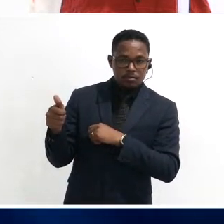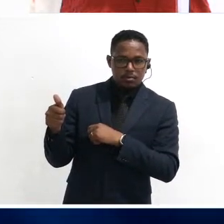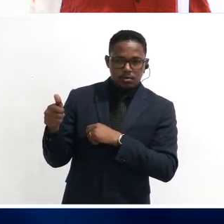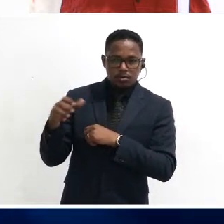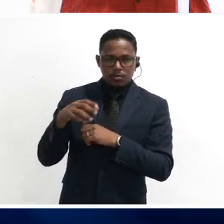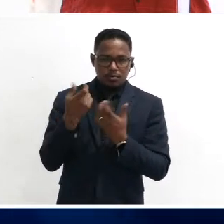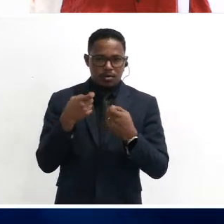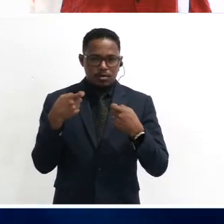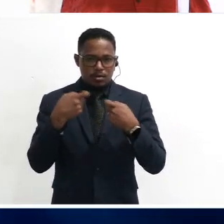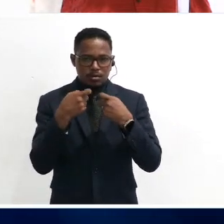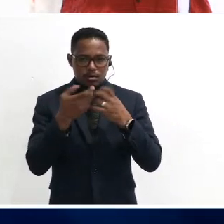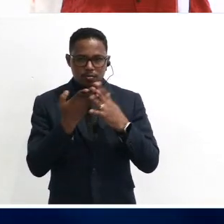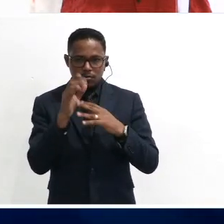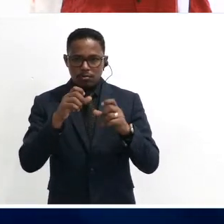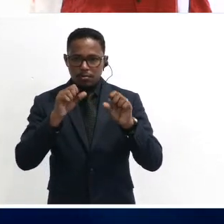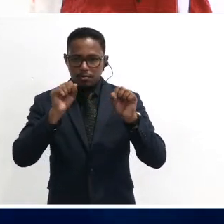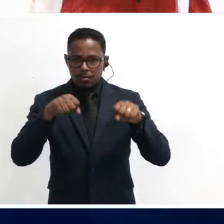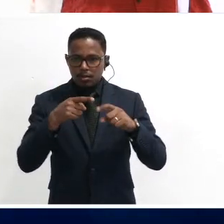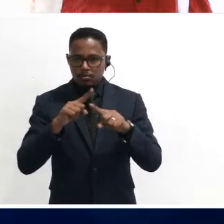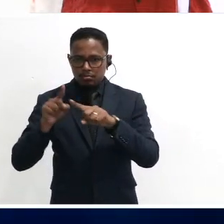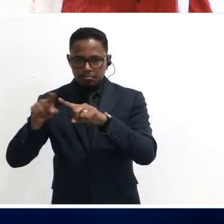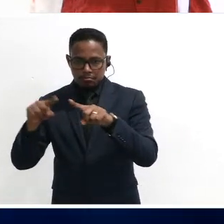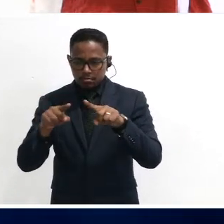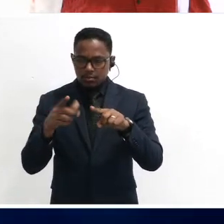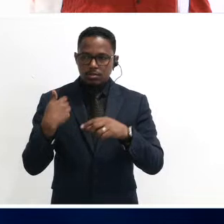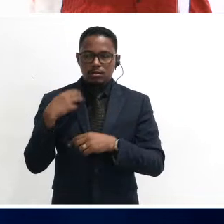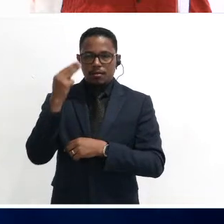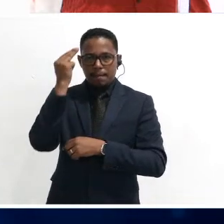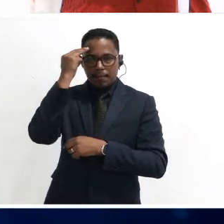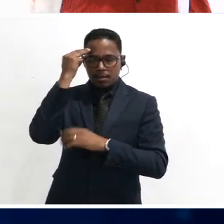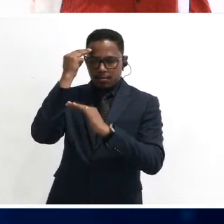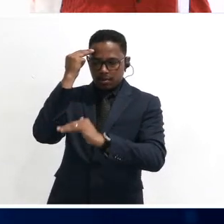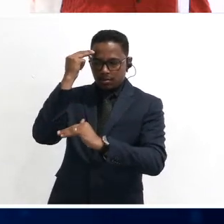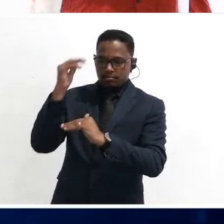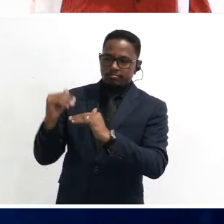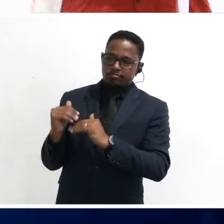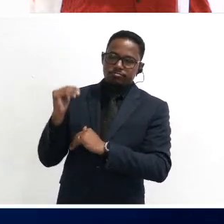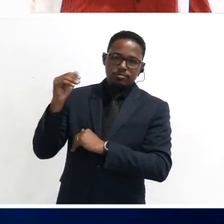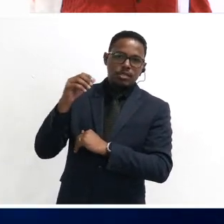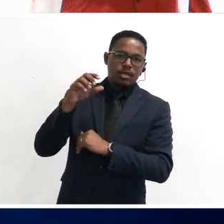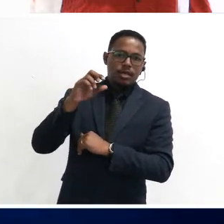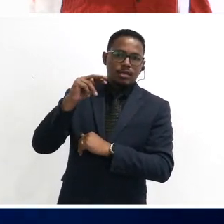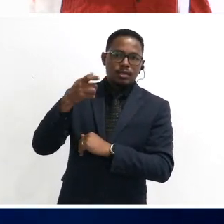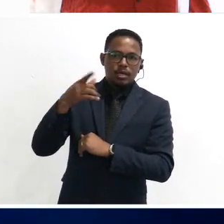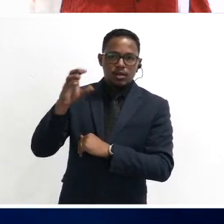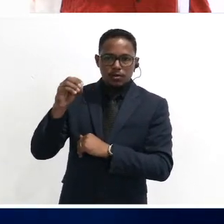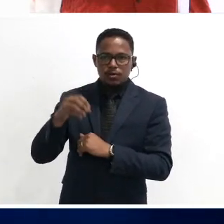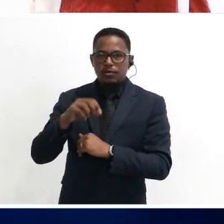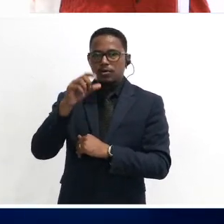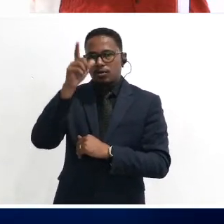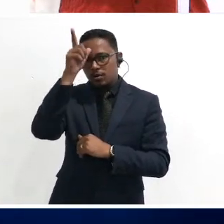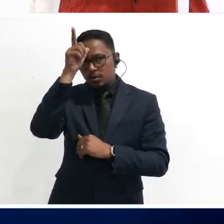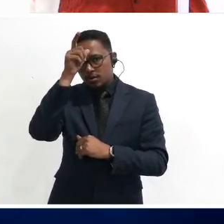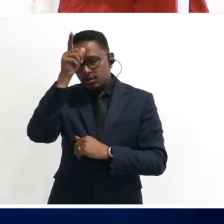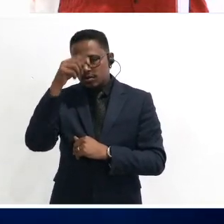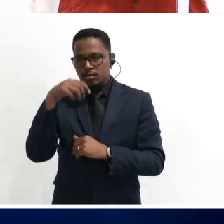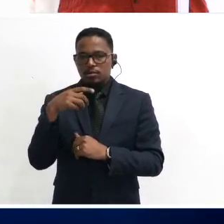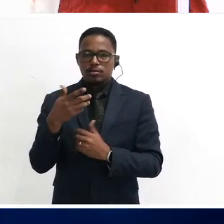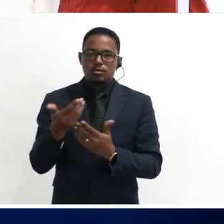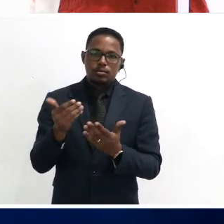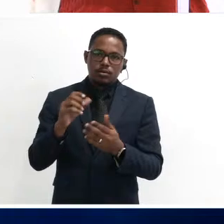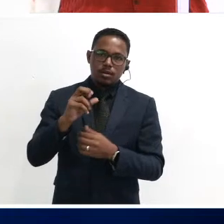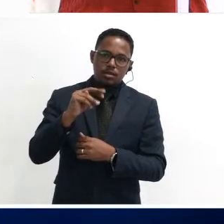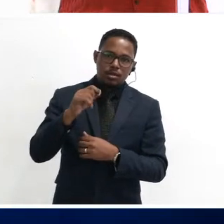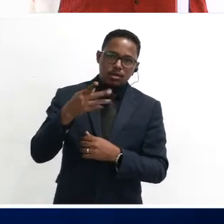you can see memory there at the bottom, and then analog, or logic, and then analog, and then